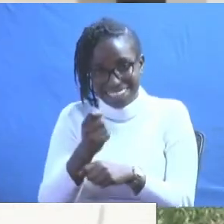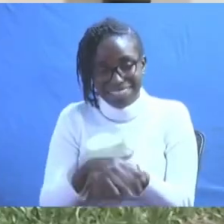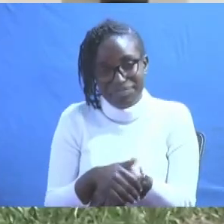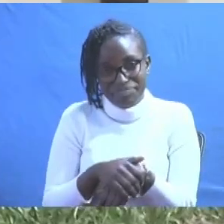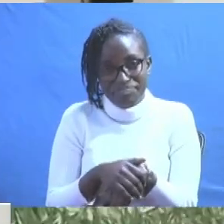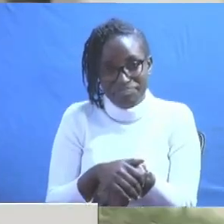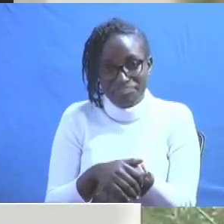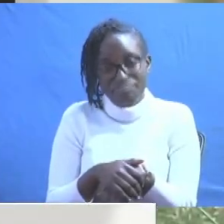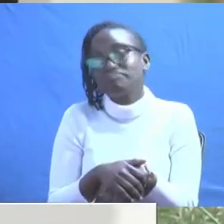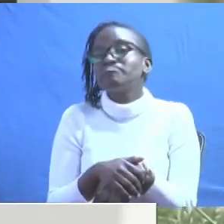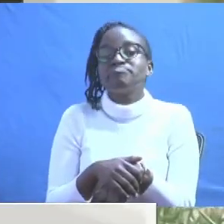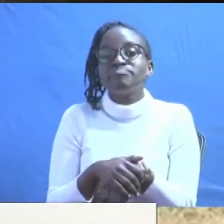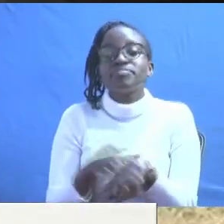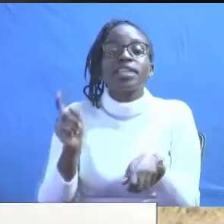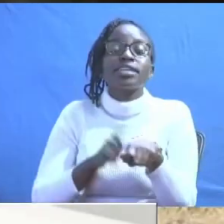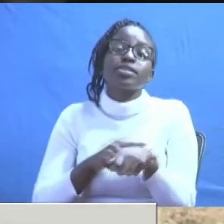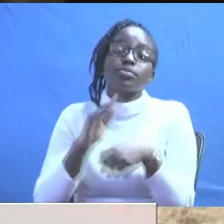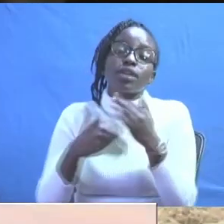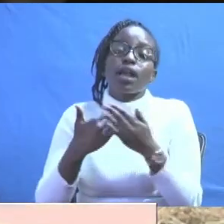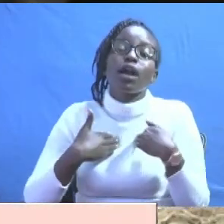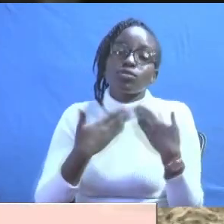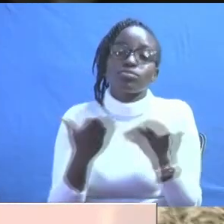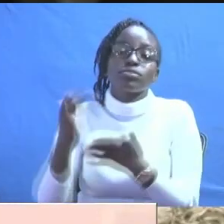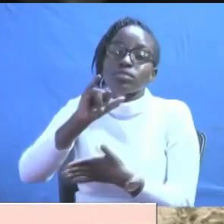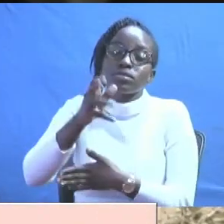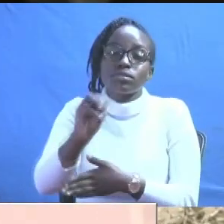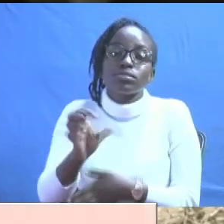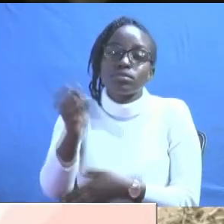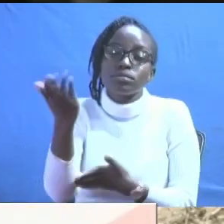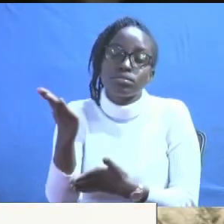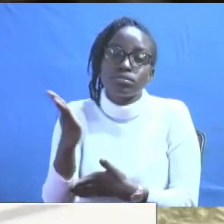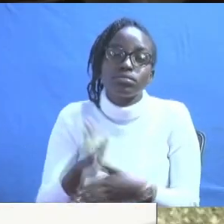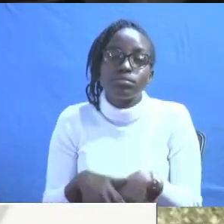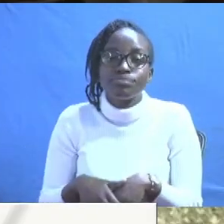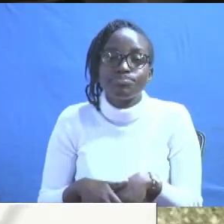you can manage the microclimate. James Baraka for KUTV.